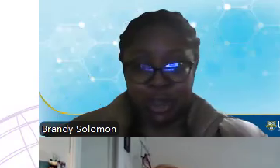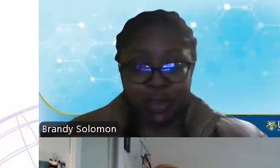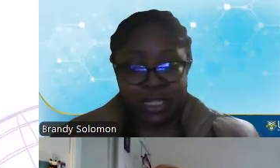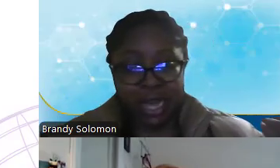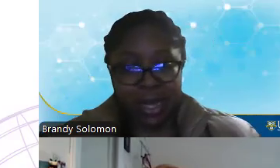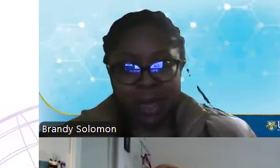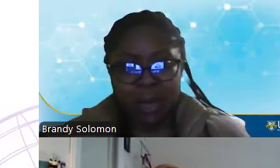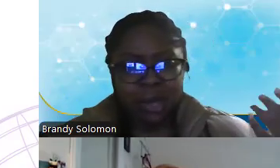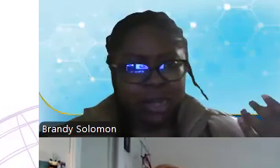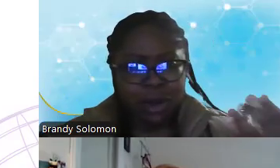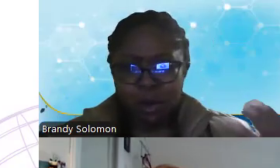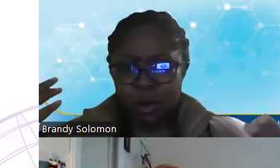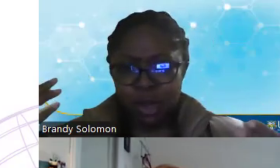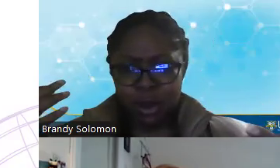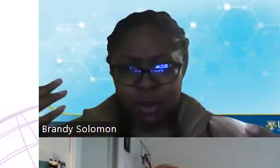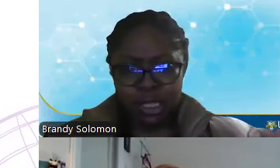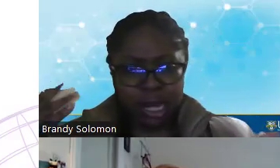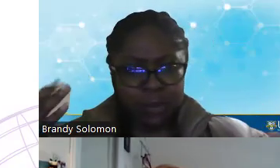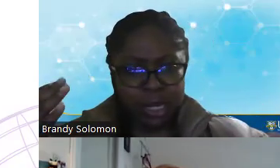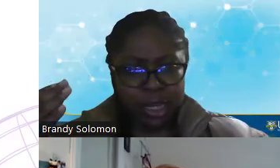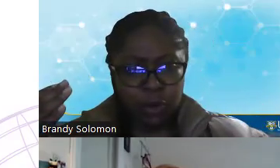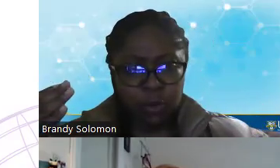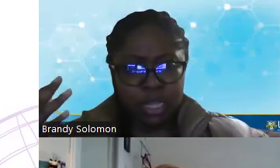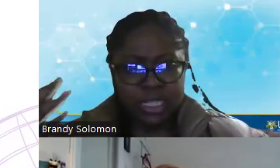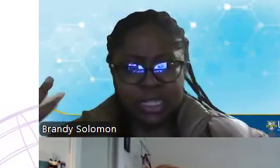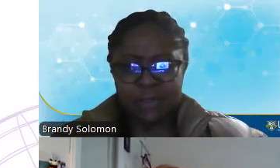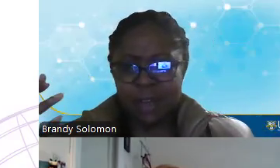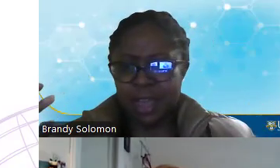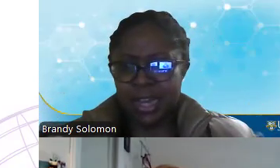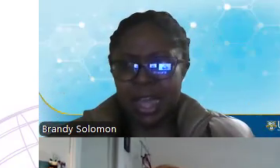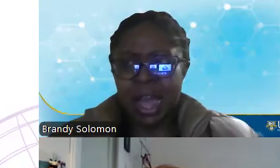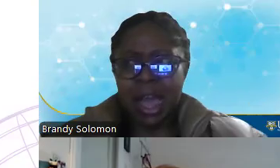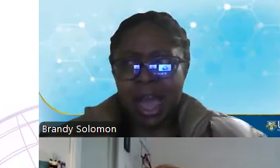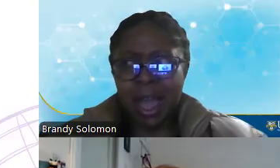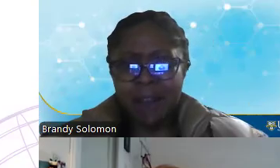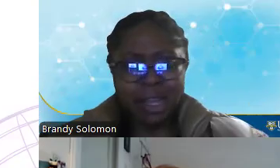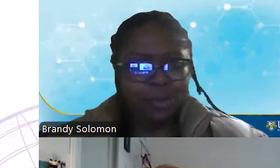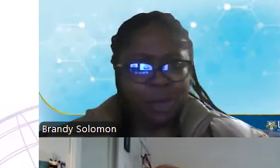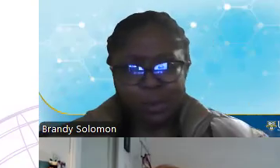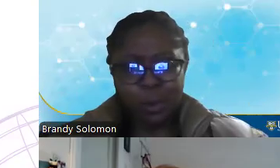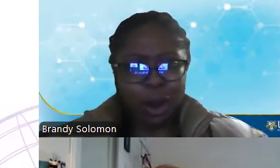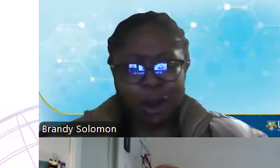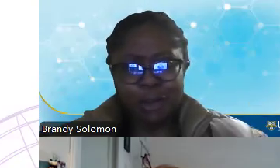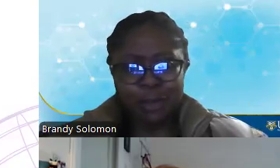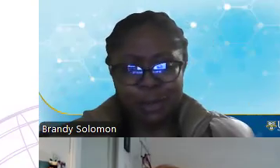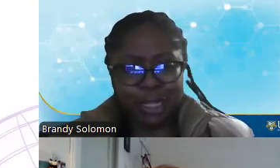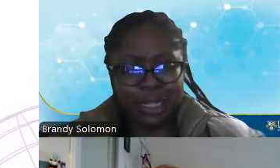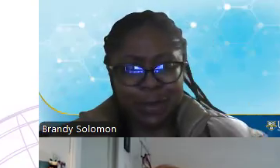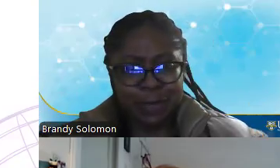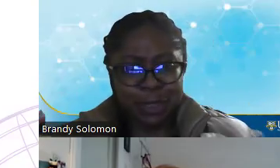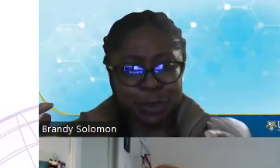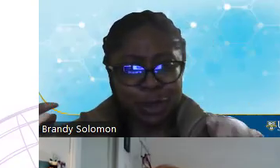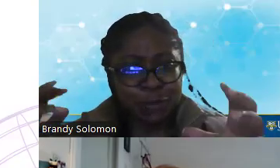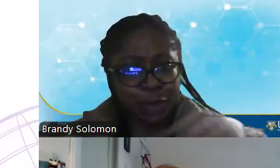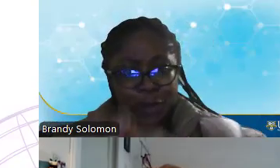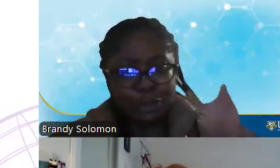that's noisy all the time. But I know there was a company who basically found that hiring people who are hard of hearing and